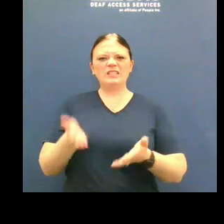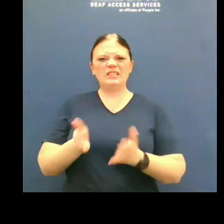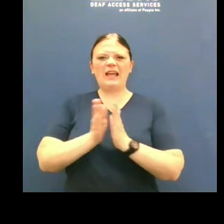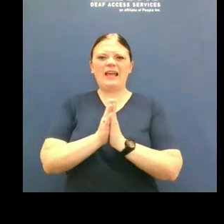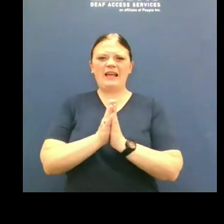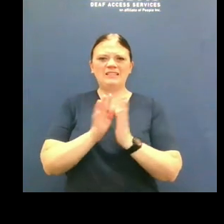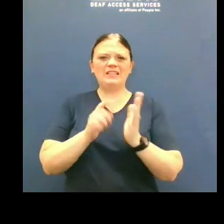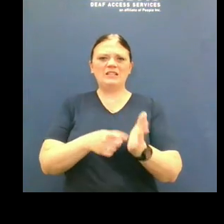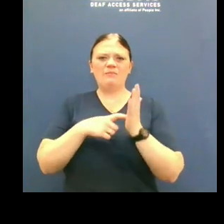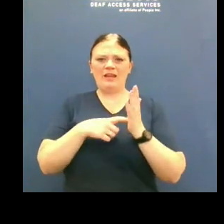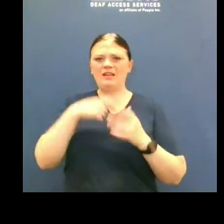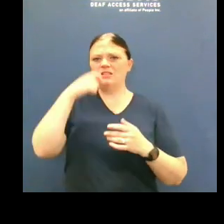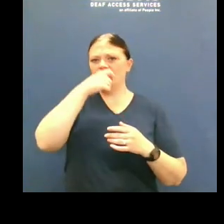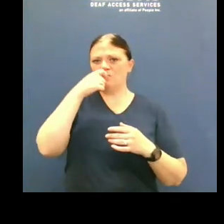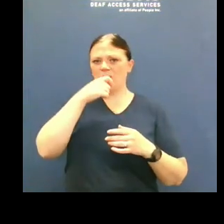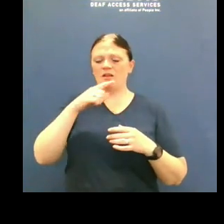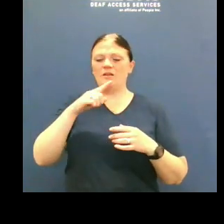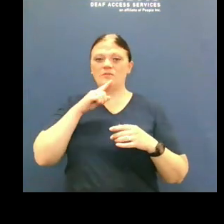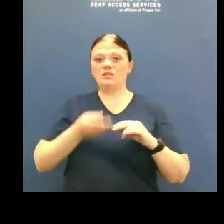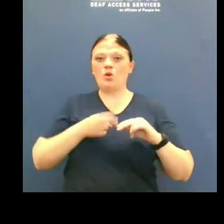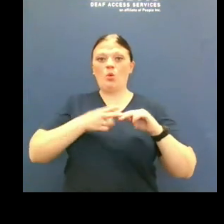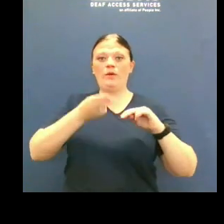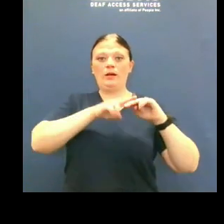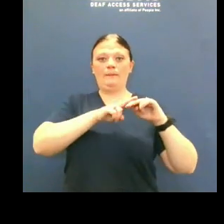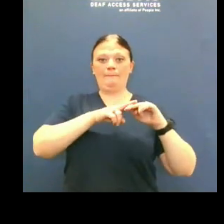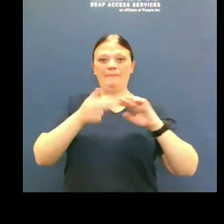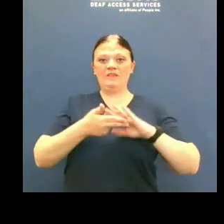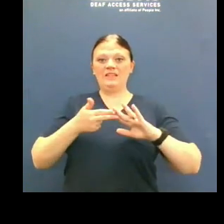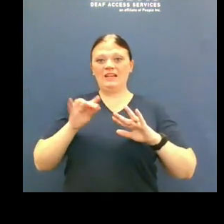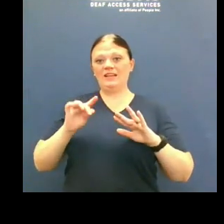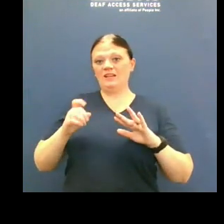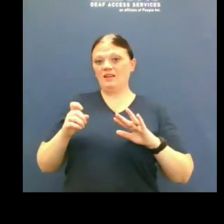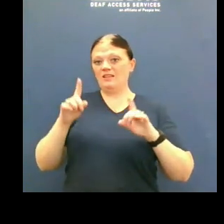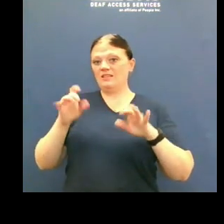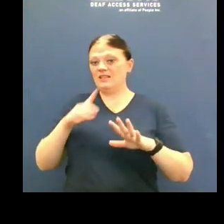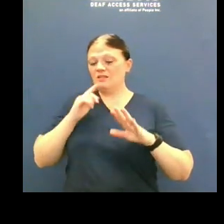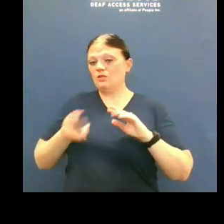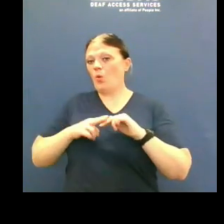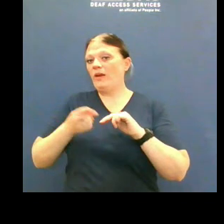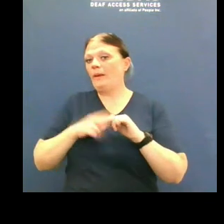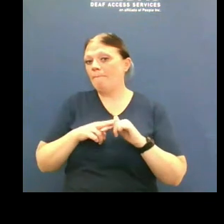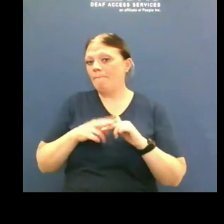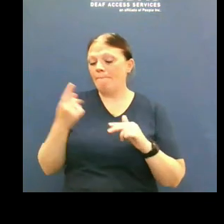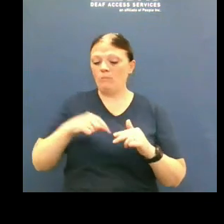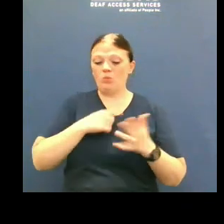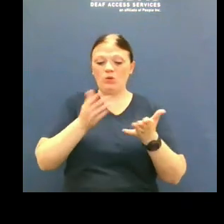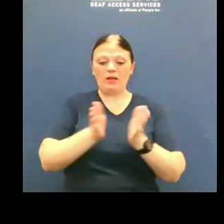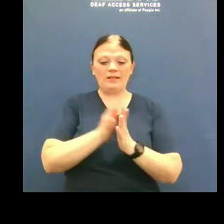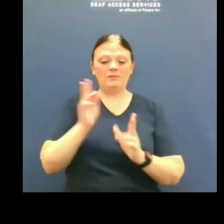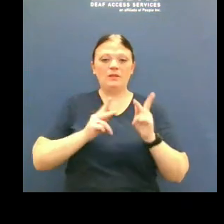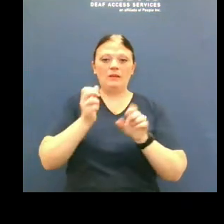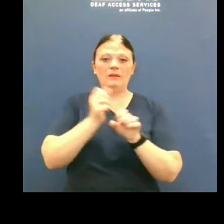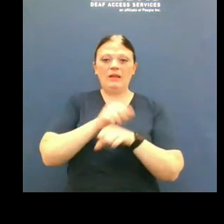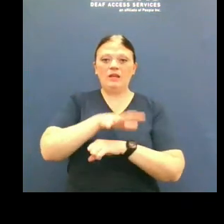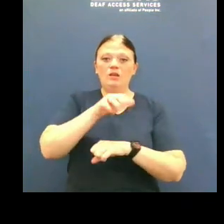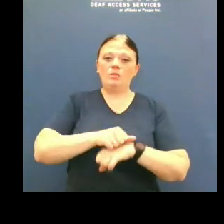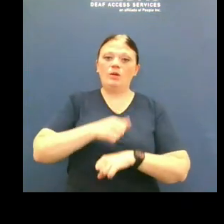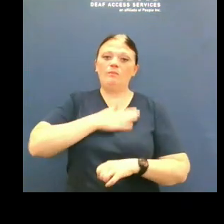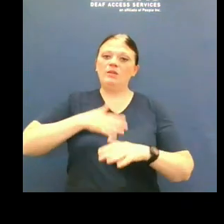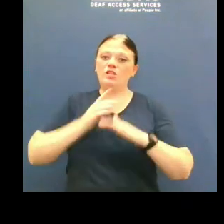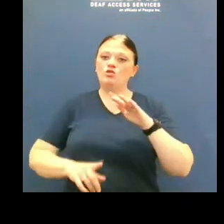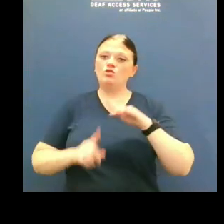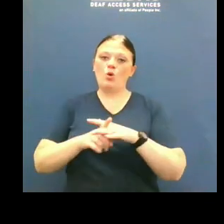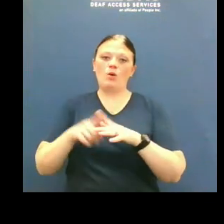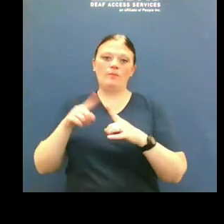the demand of swabs is going up, these diagnostic testing is going up. We're asking that people make an appointment, please show up to